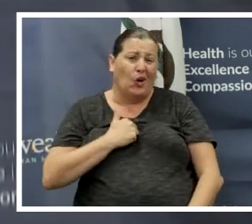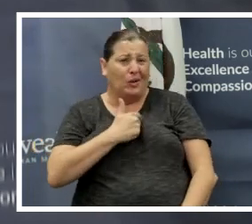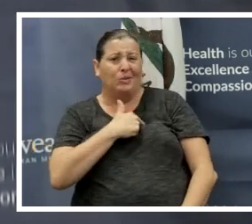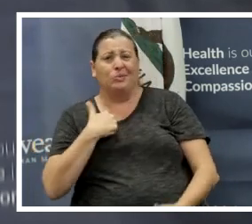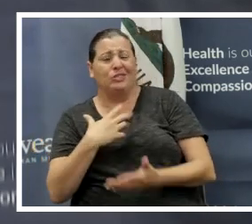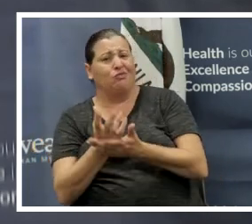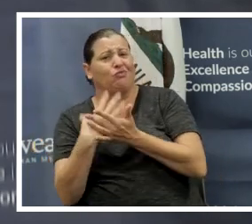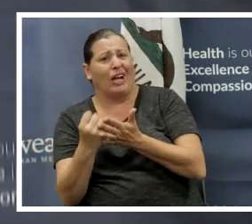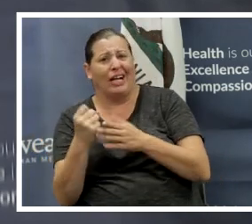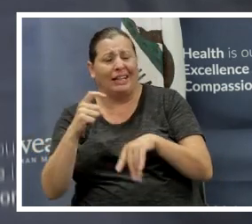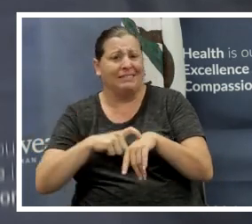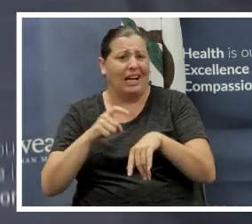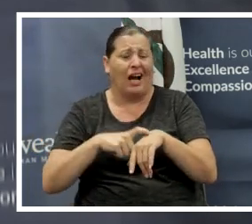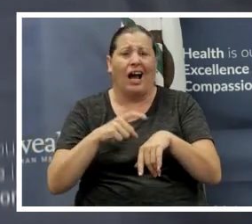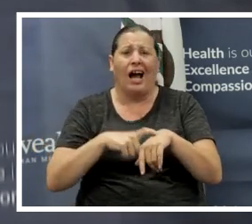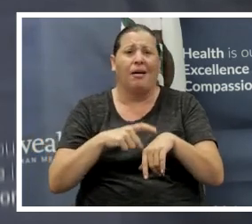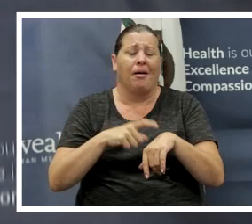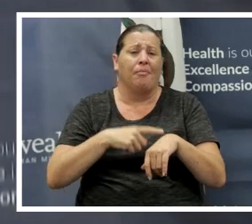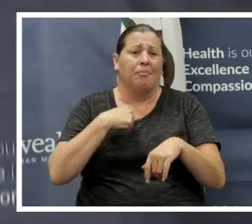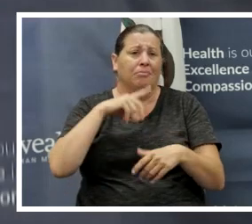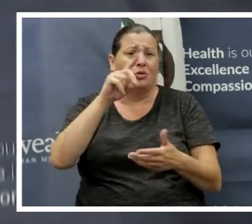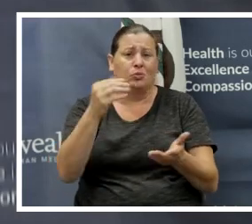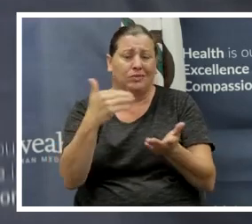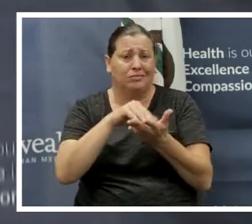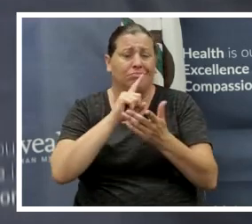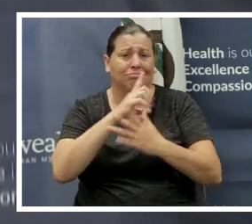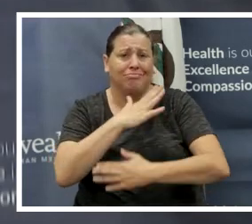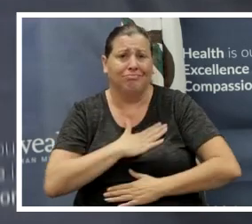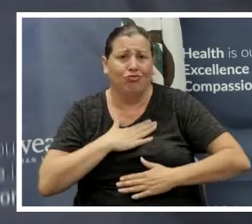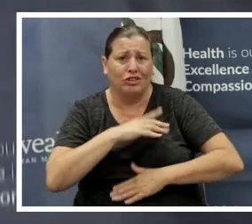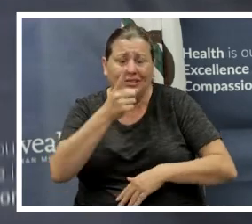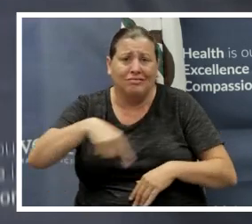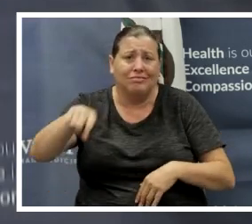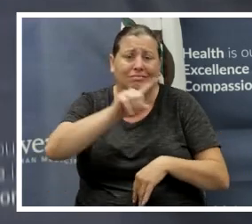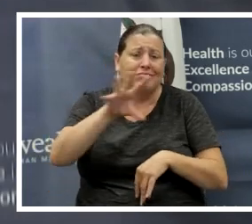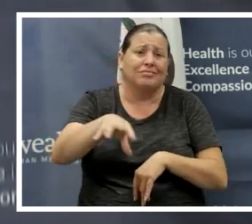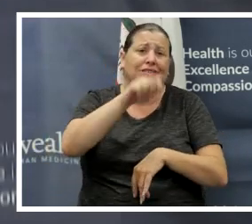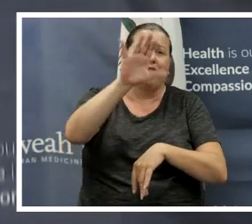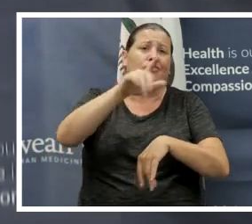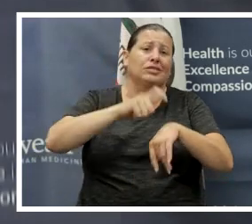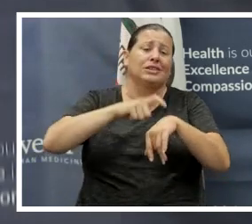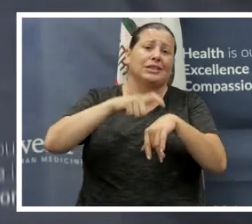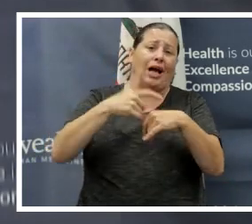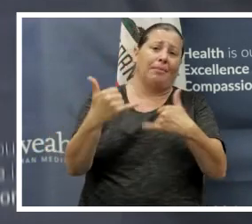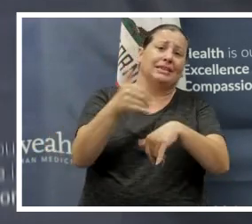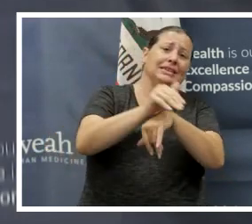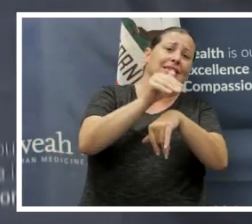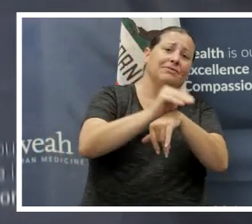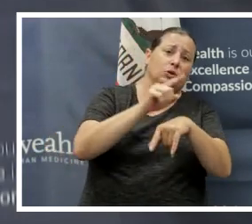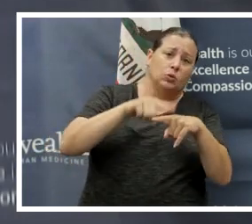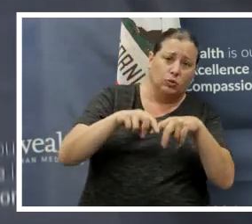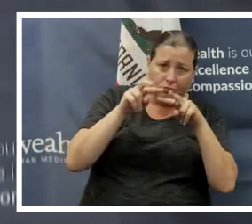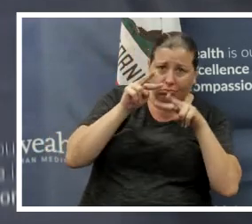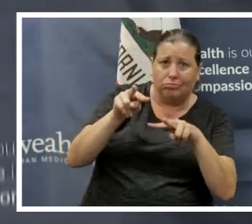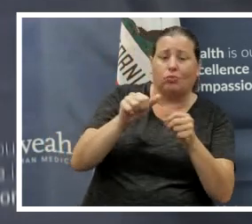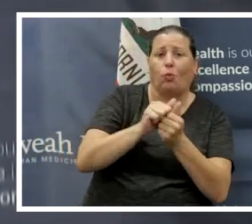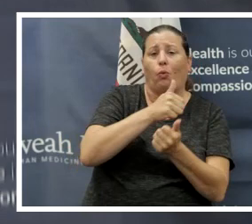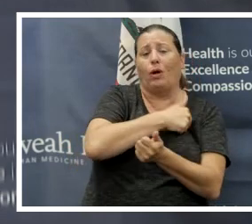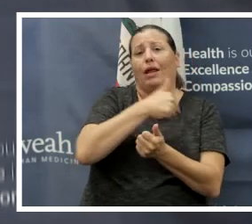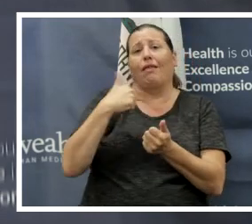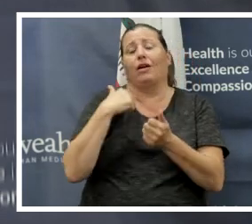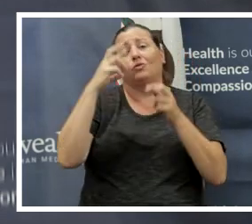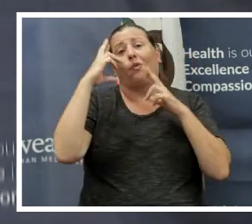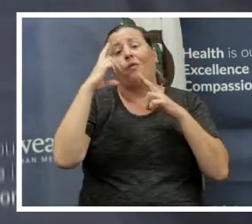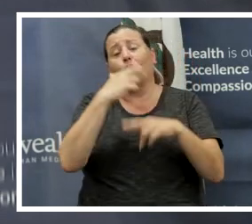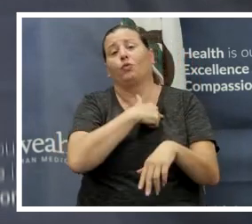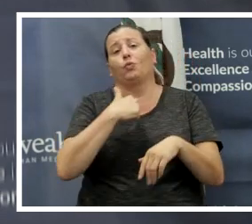time. I do, again, appreciate everybody taking time out in their evening to be with us. Hopefully